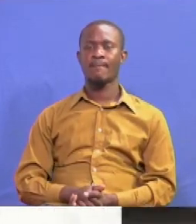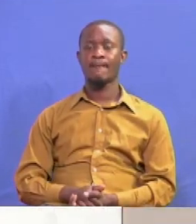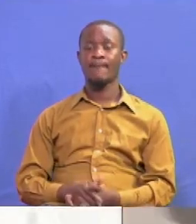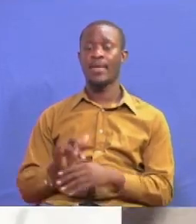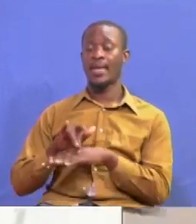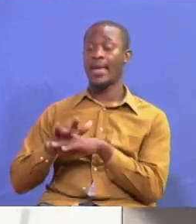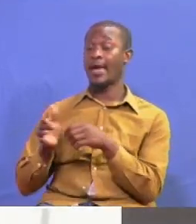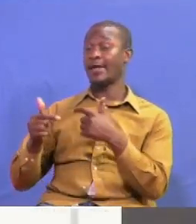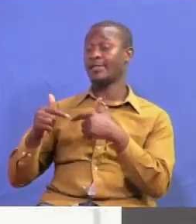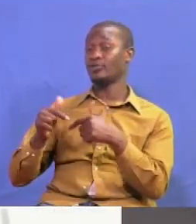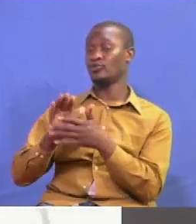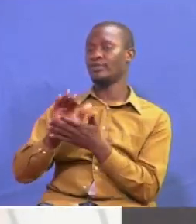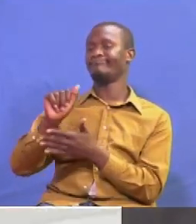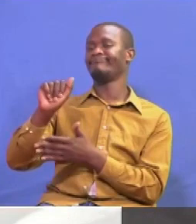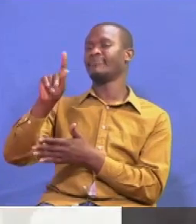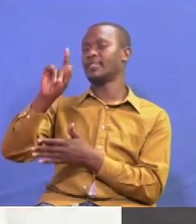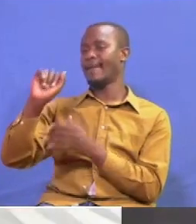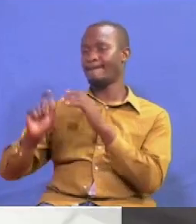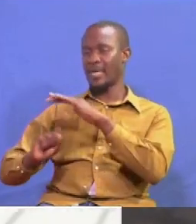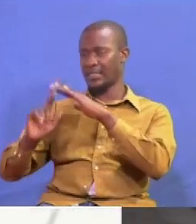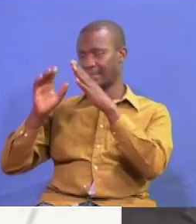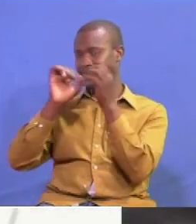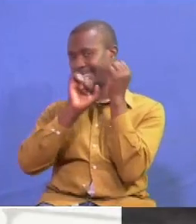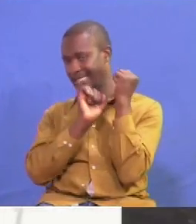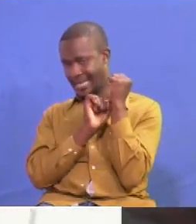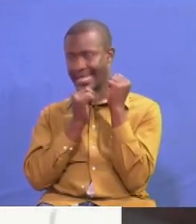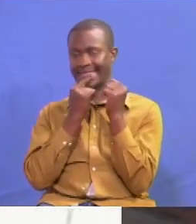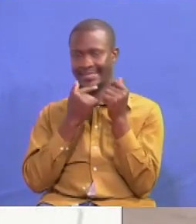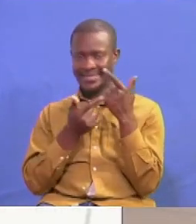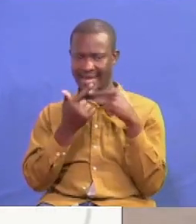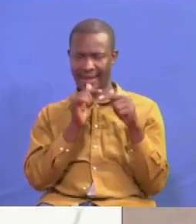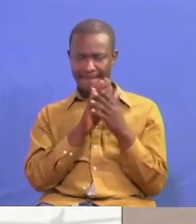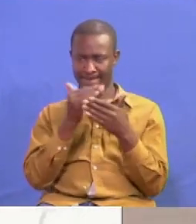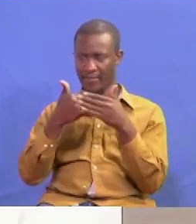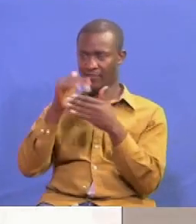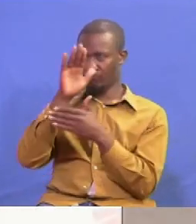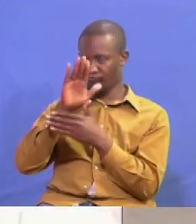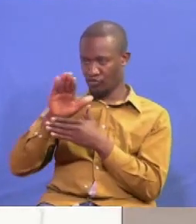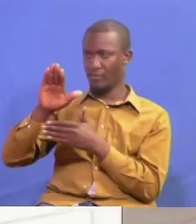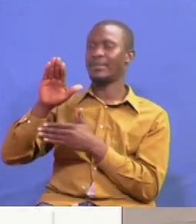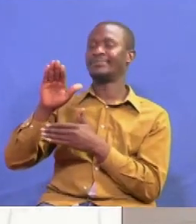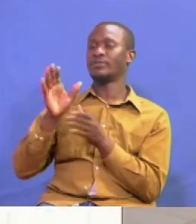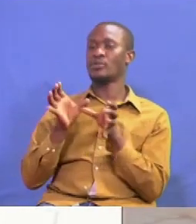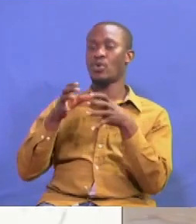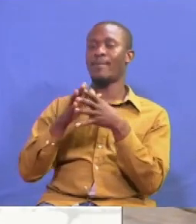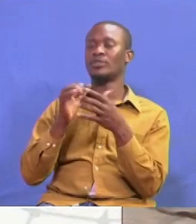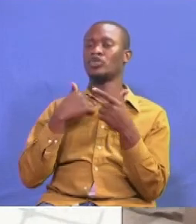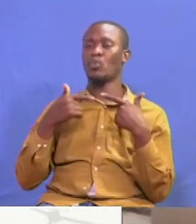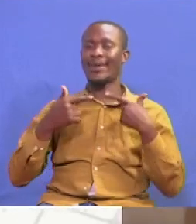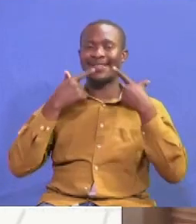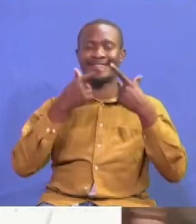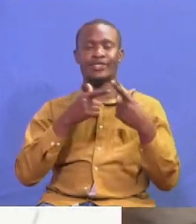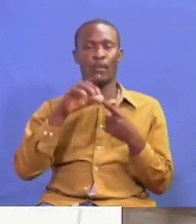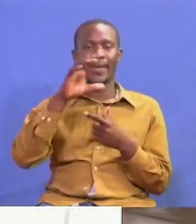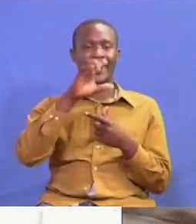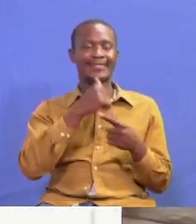Earlier today, Interior Cabinet Secretary Professor Kindiki appeared before the National Assembly Committee to respond to